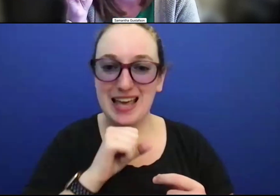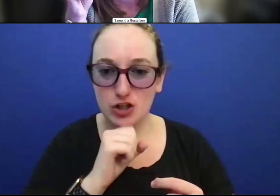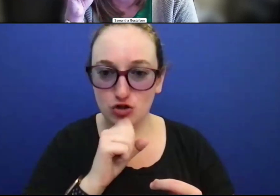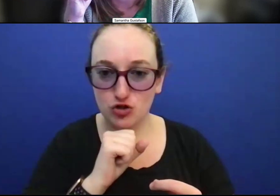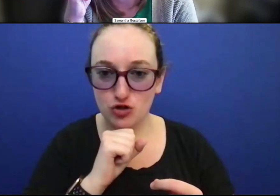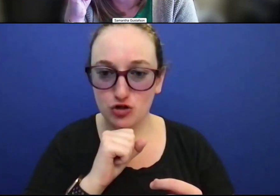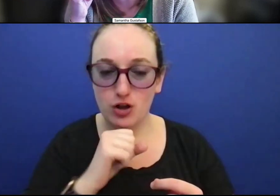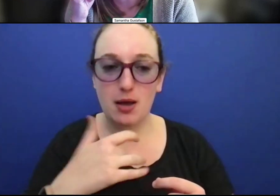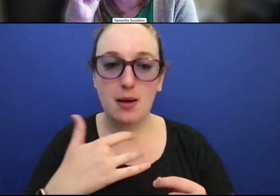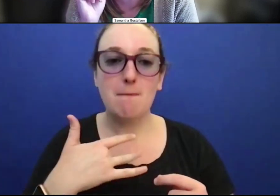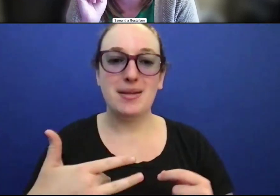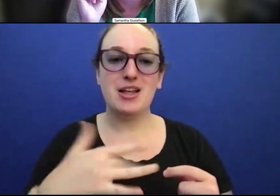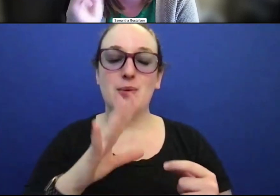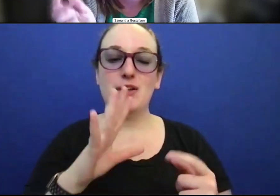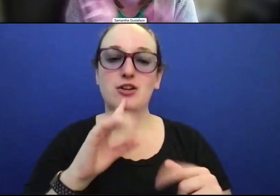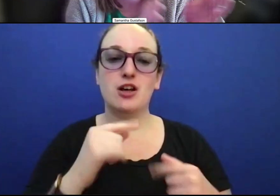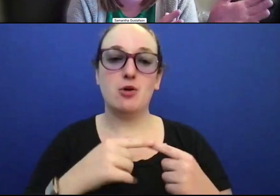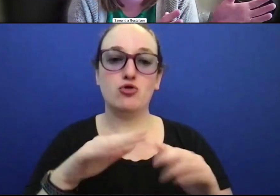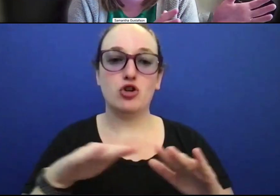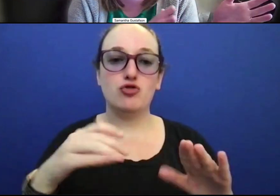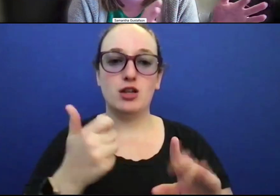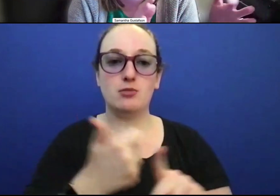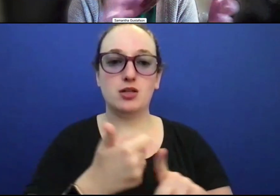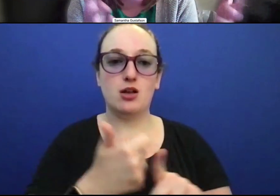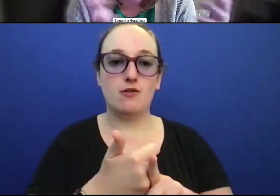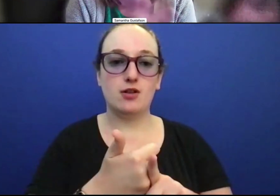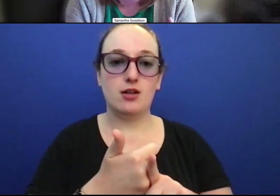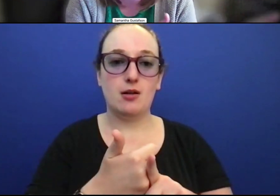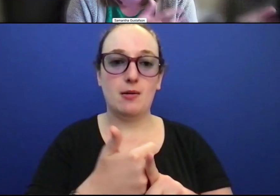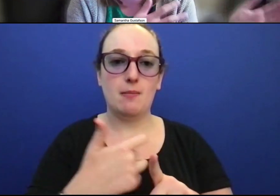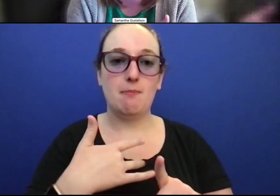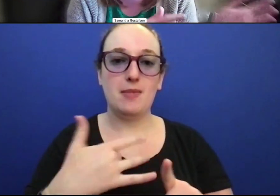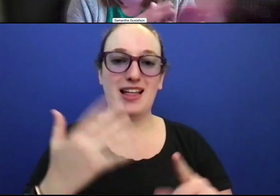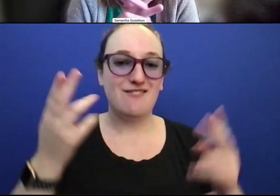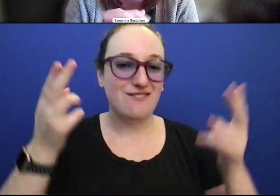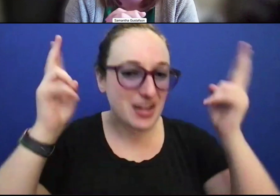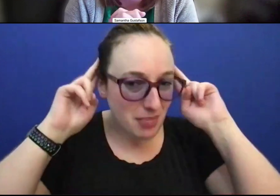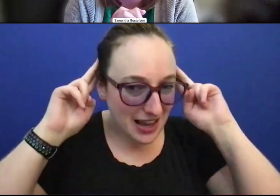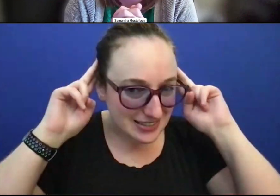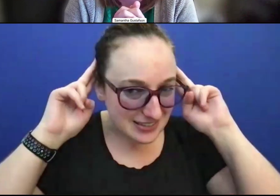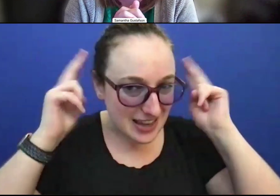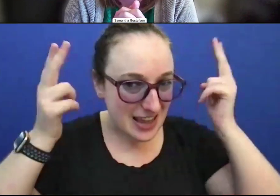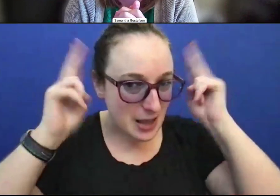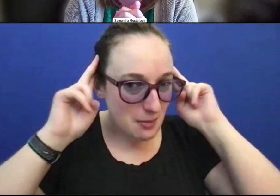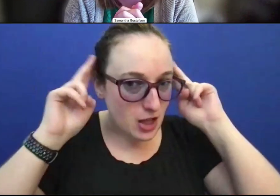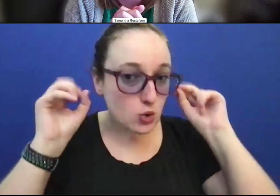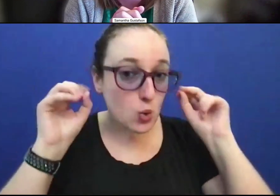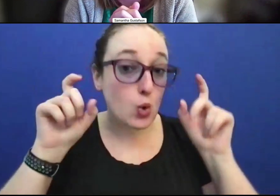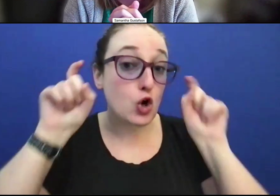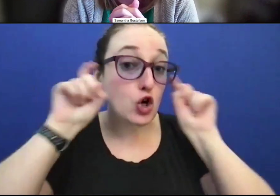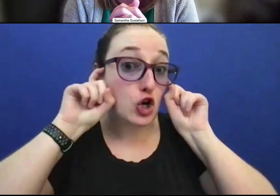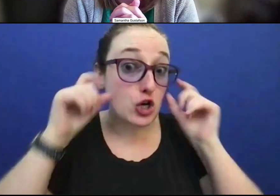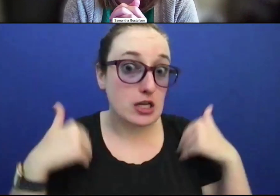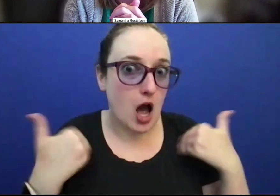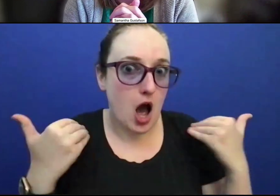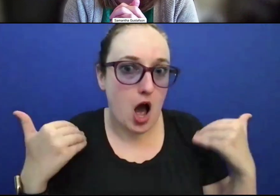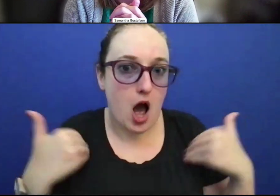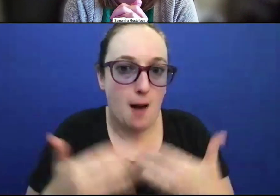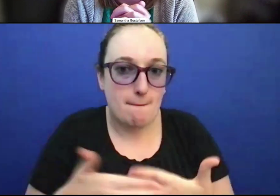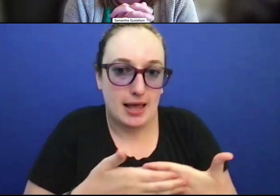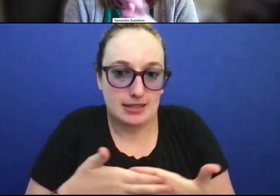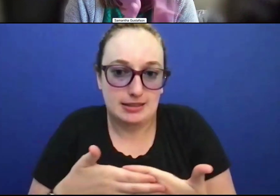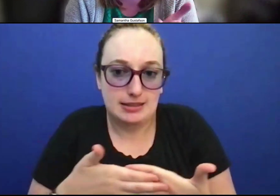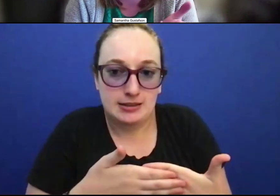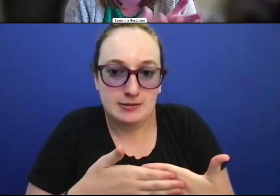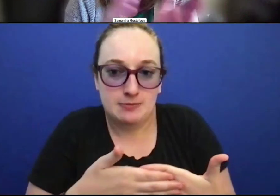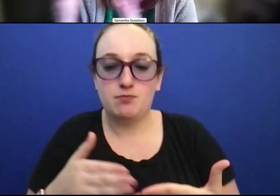um, we're talking about children who were usually implanted or amplified very young. And so